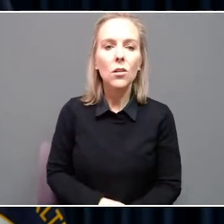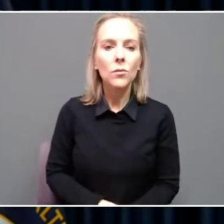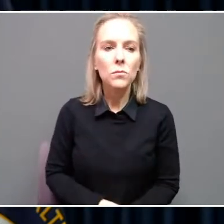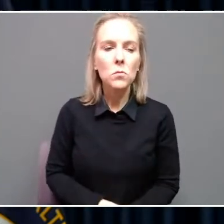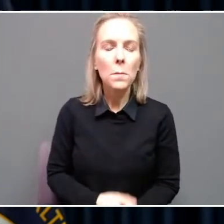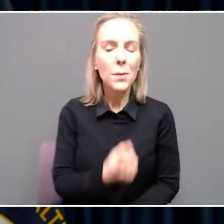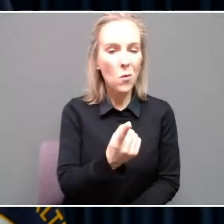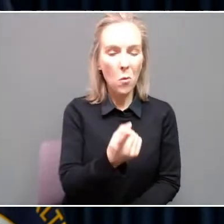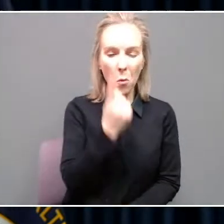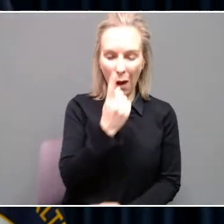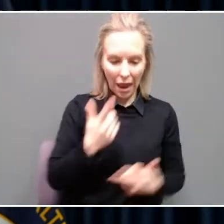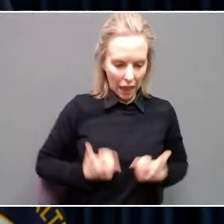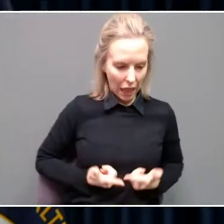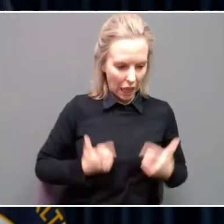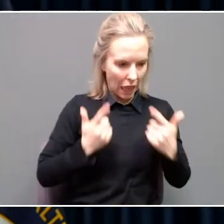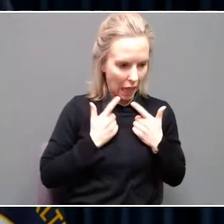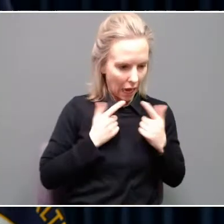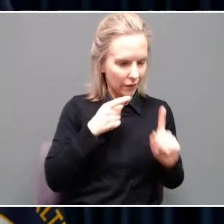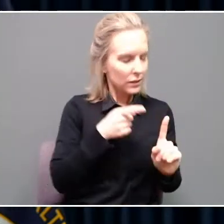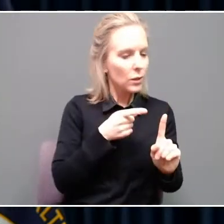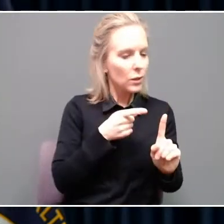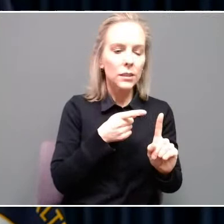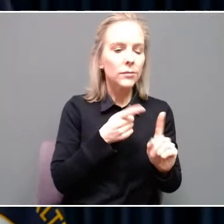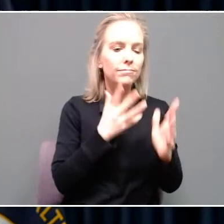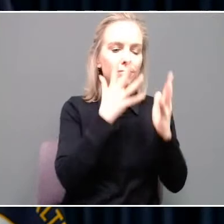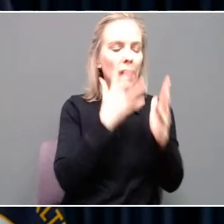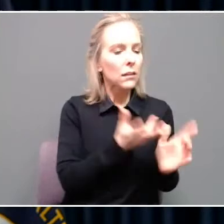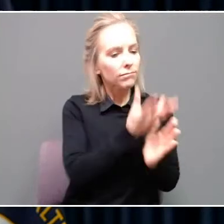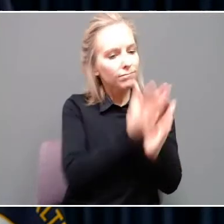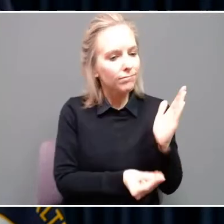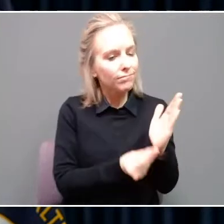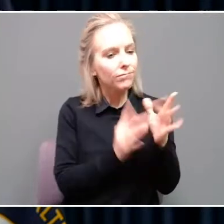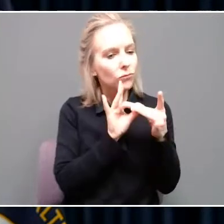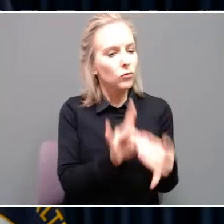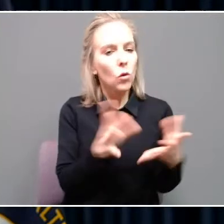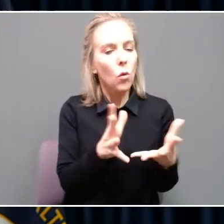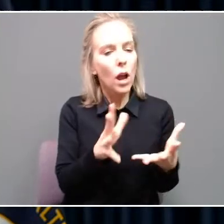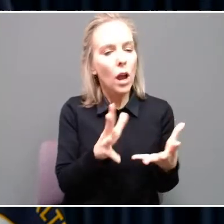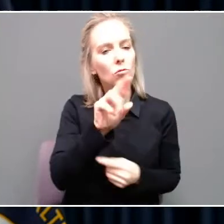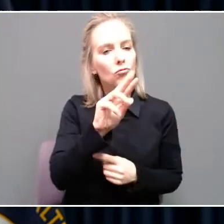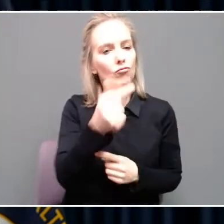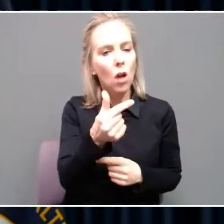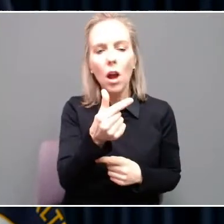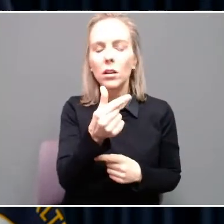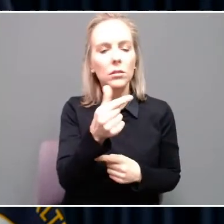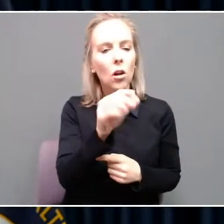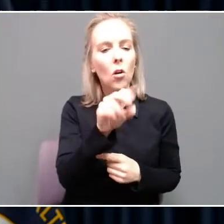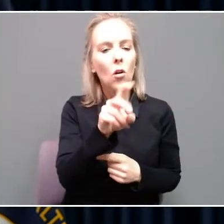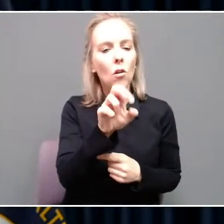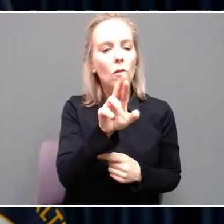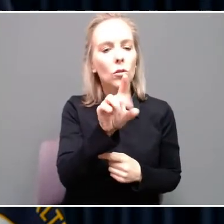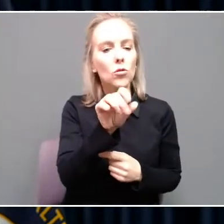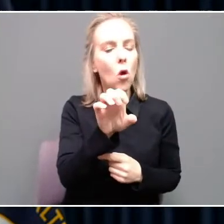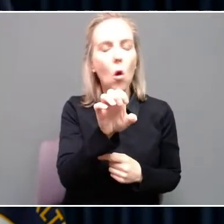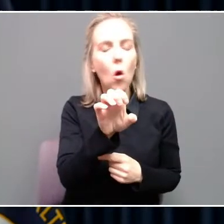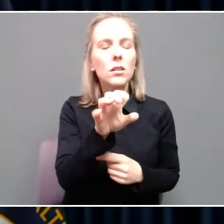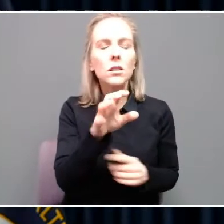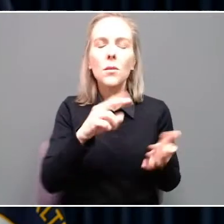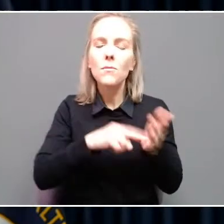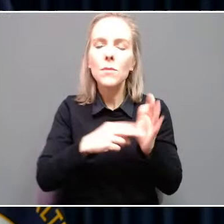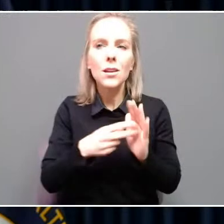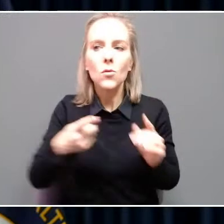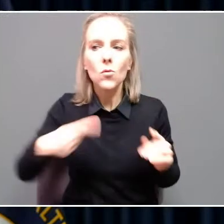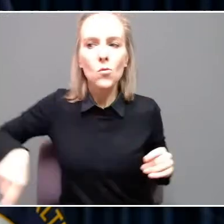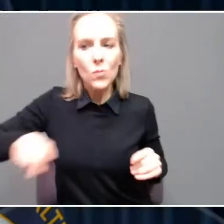life lost to drug overdose is too many. And we must continue to commit ourselves to doing everything we can to help